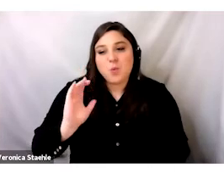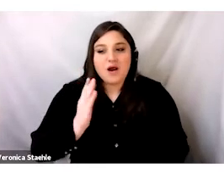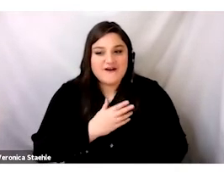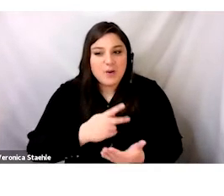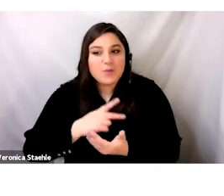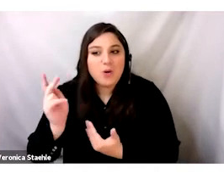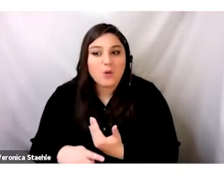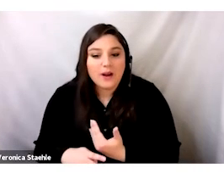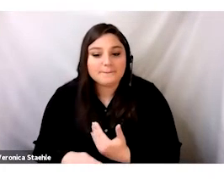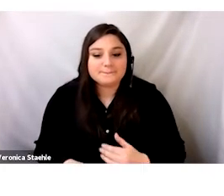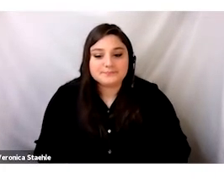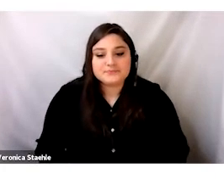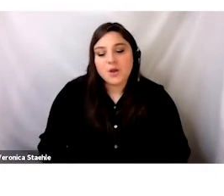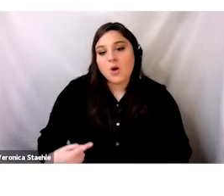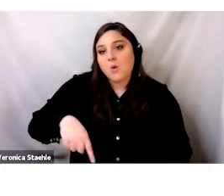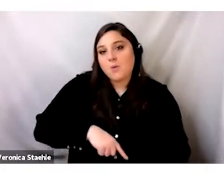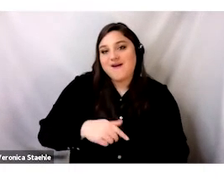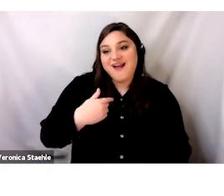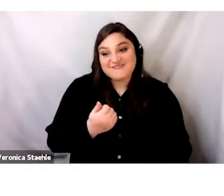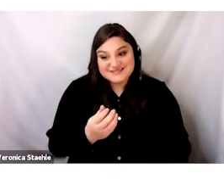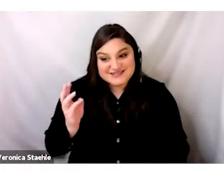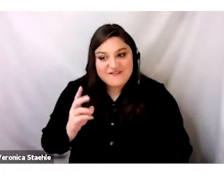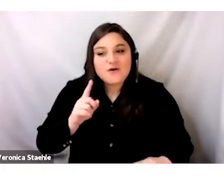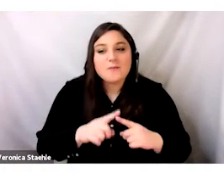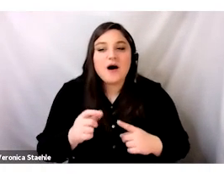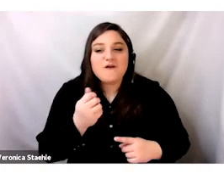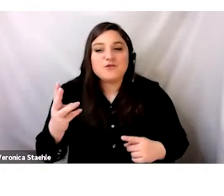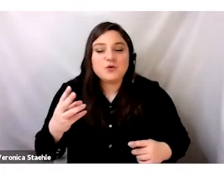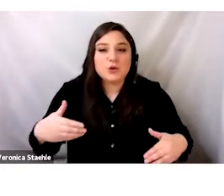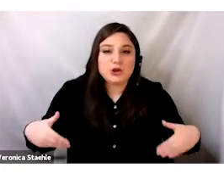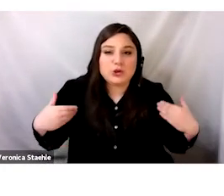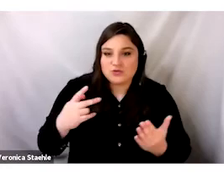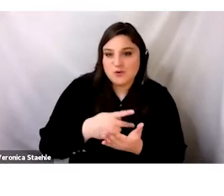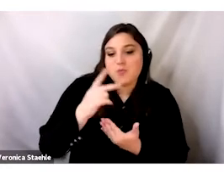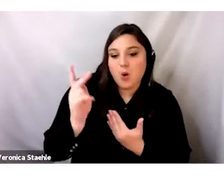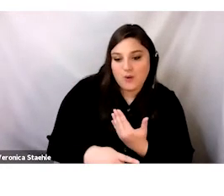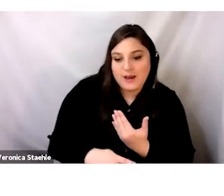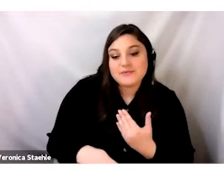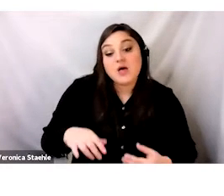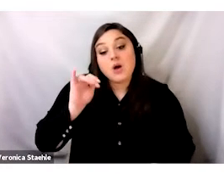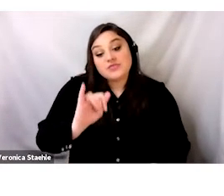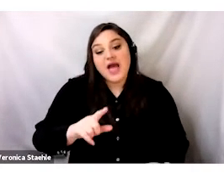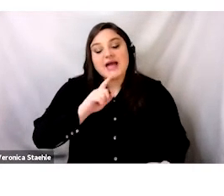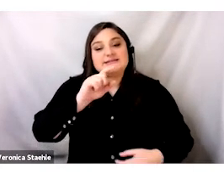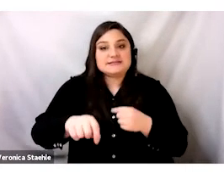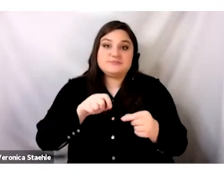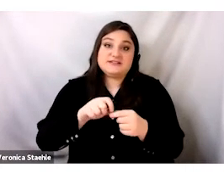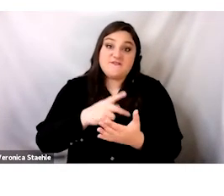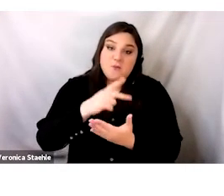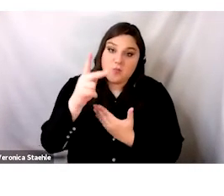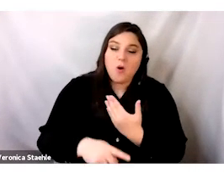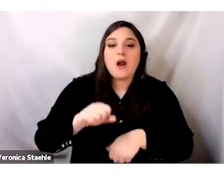have several, but we have 5 particular youth programs. But the Community Design Apprenticeship Program is a program where we work with